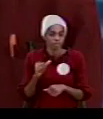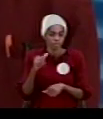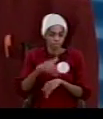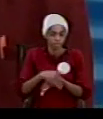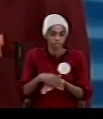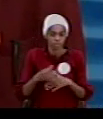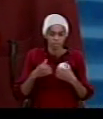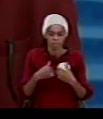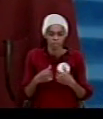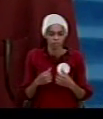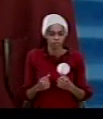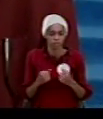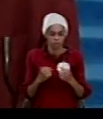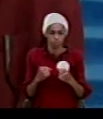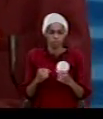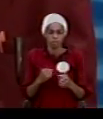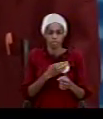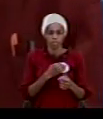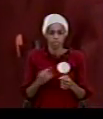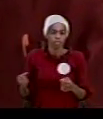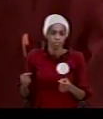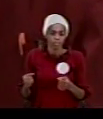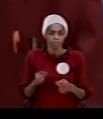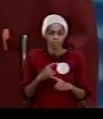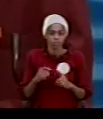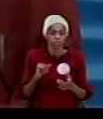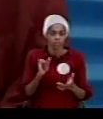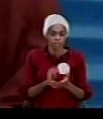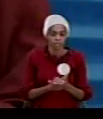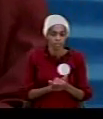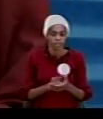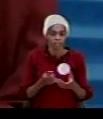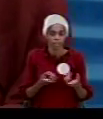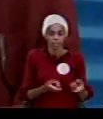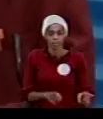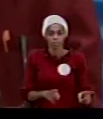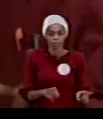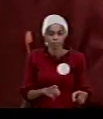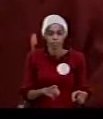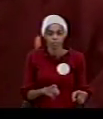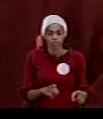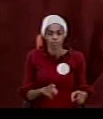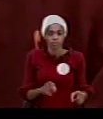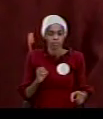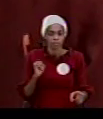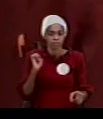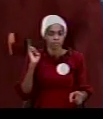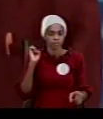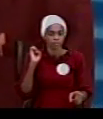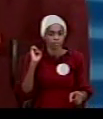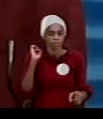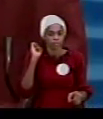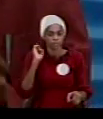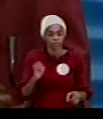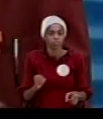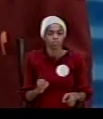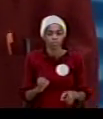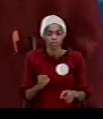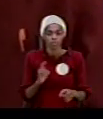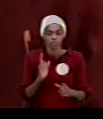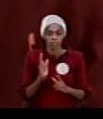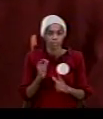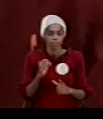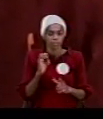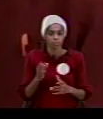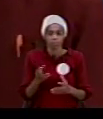shock comes, she will be beaten, and after a time, she will sleep off like a dead person, and after a while, she will